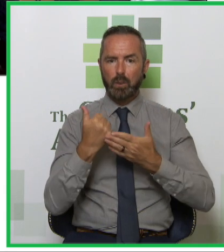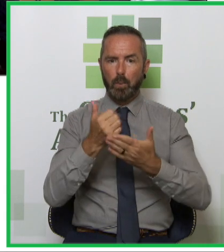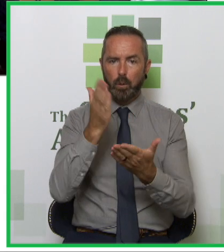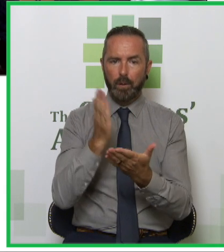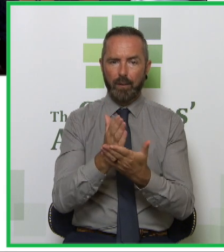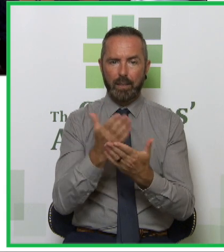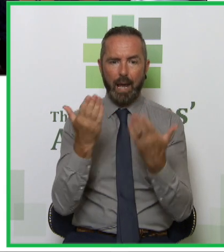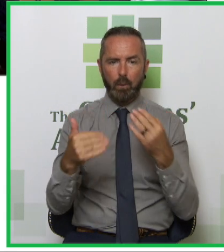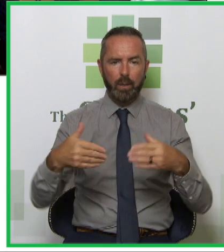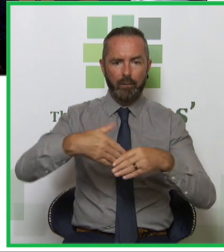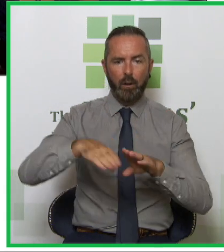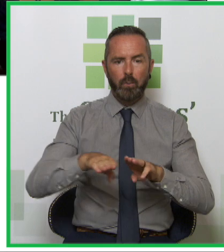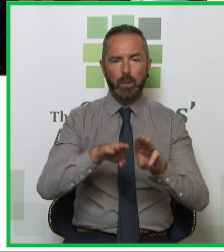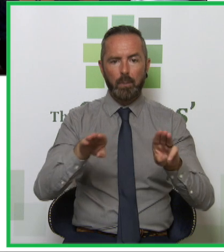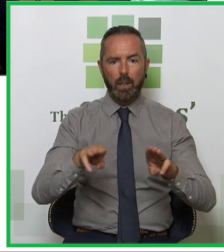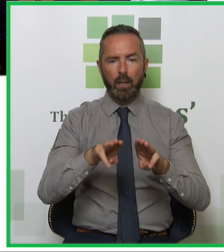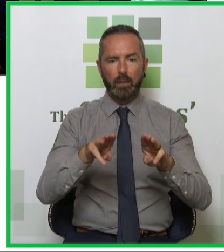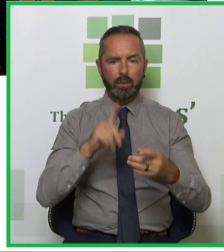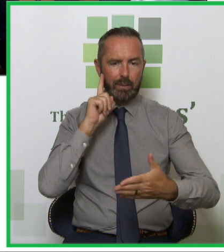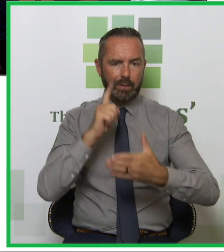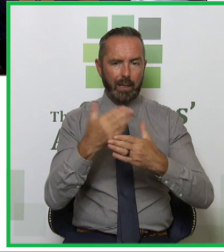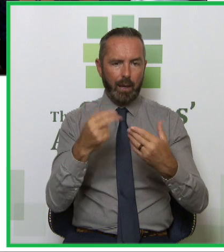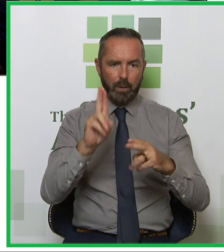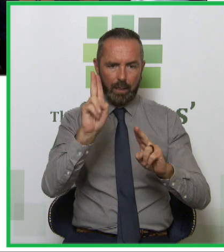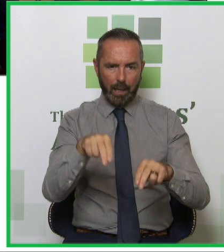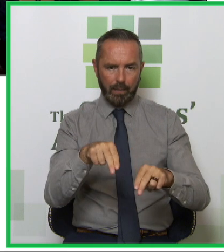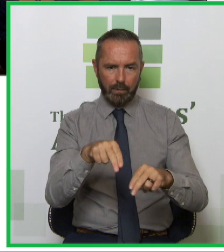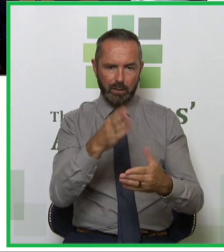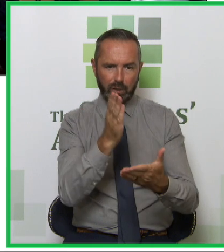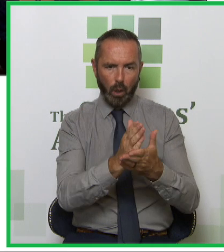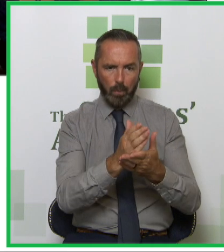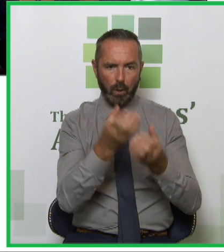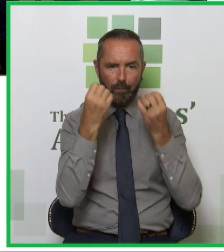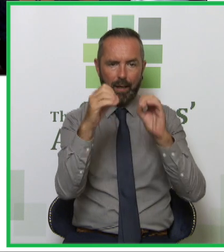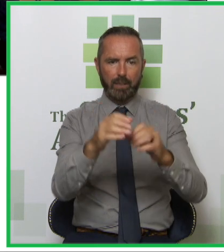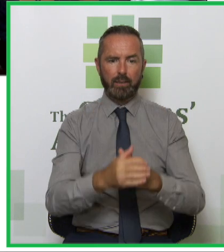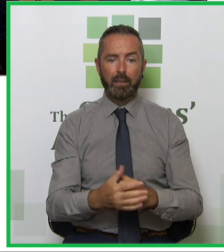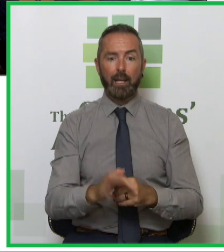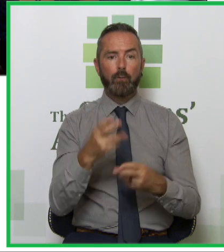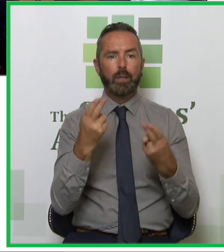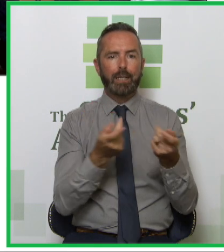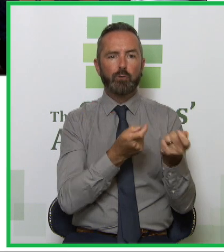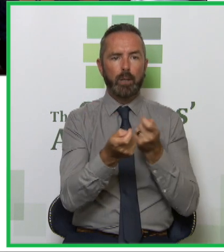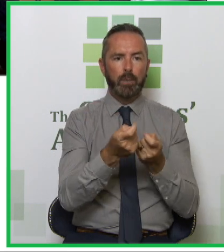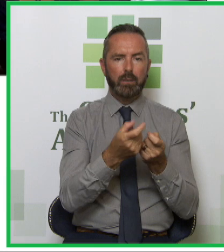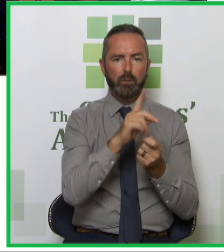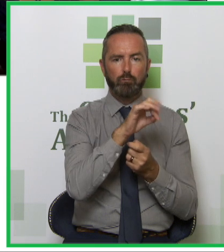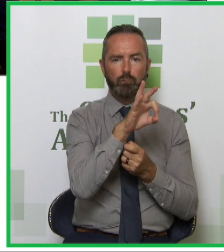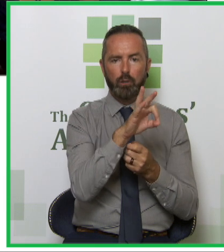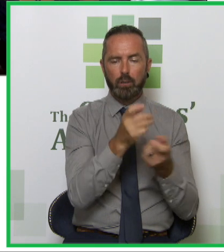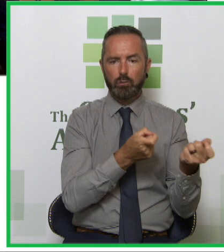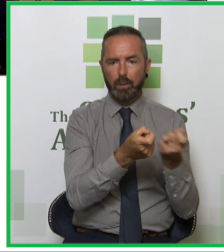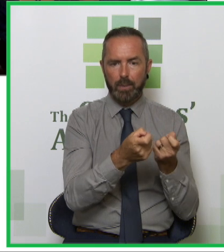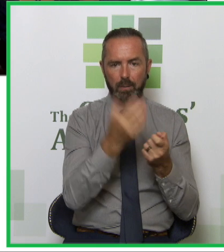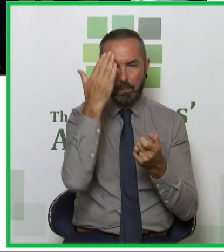involving people in deciding how they can stop offending. So if people need drug treatment or mental health treatment, or if they need to